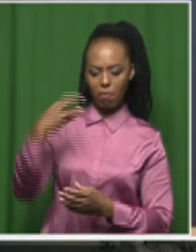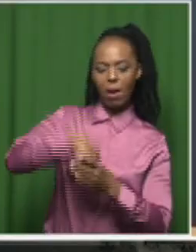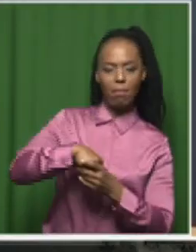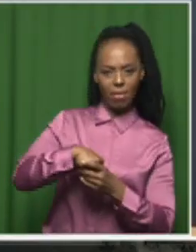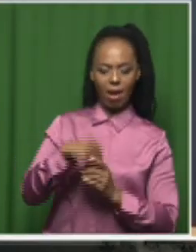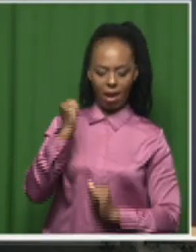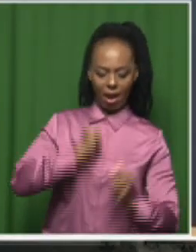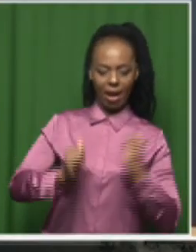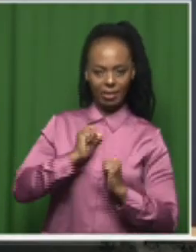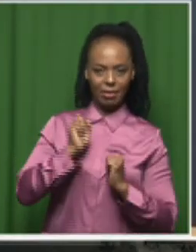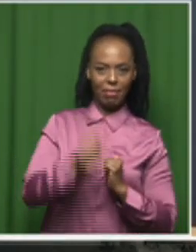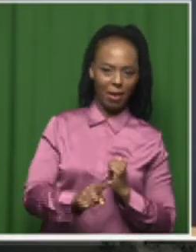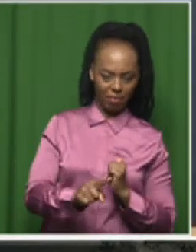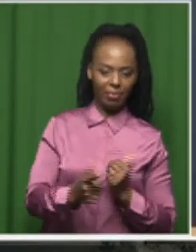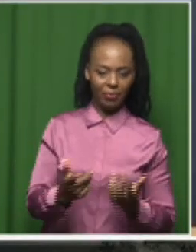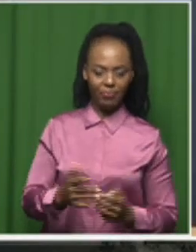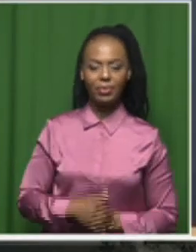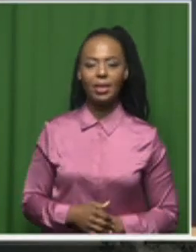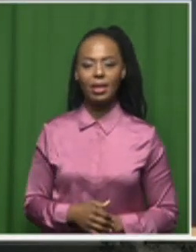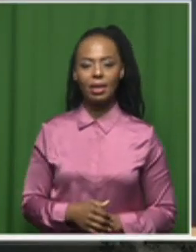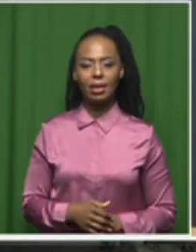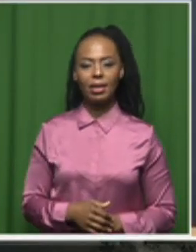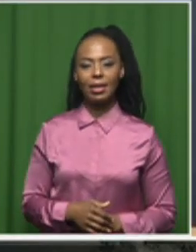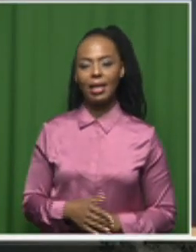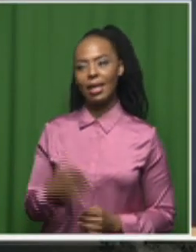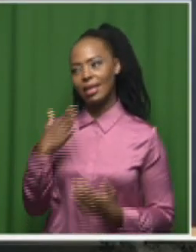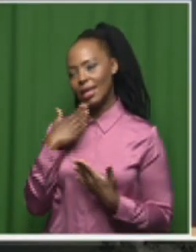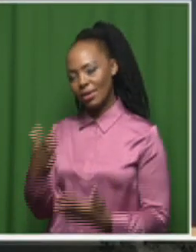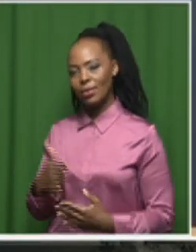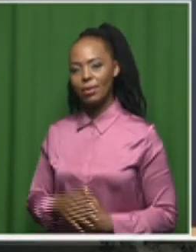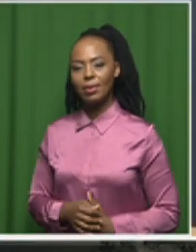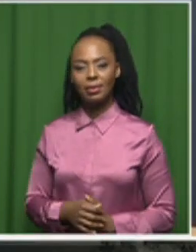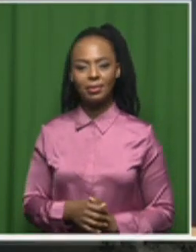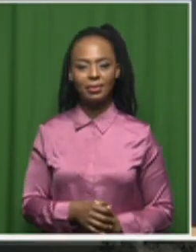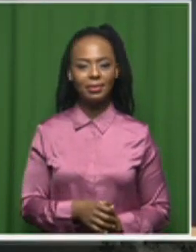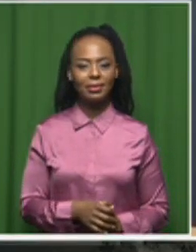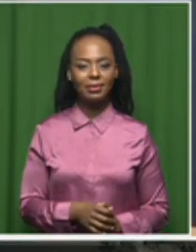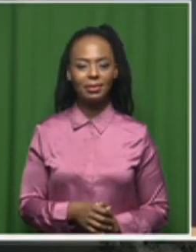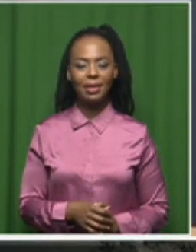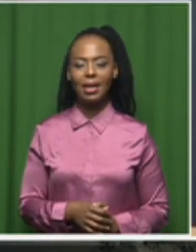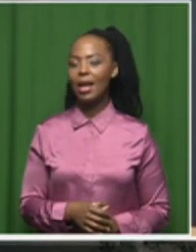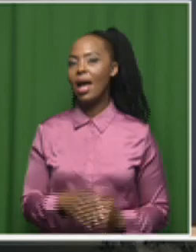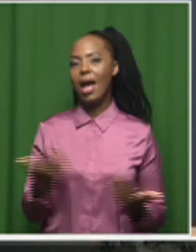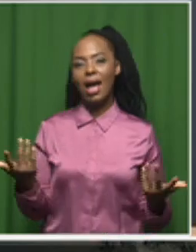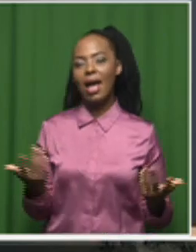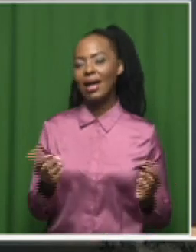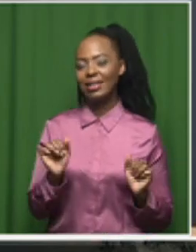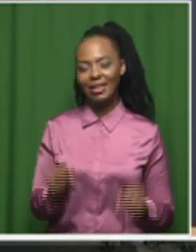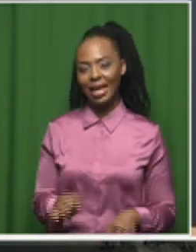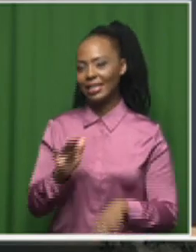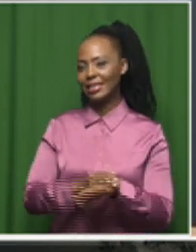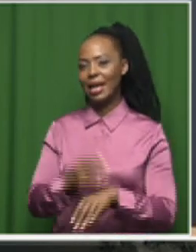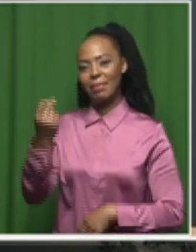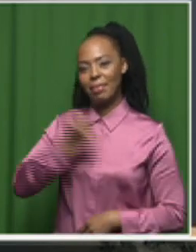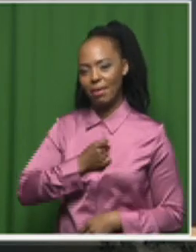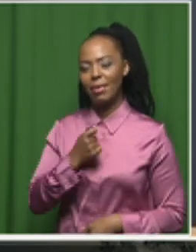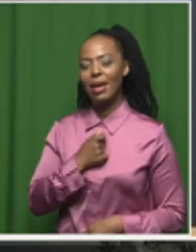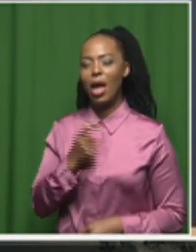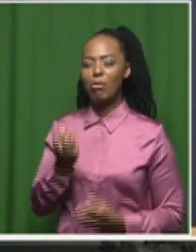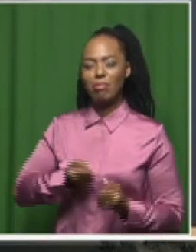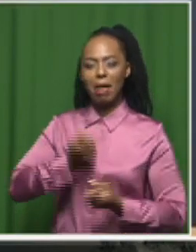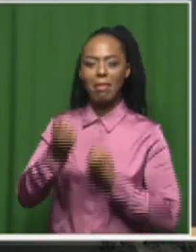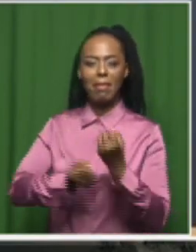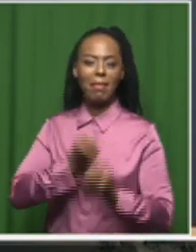world. Thank you, Rory. Again, I need... Yeah, okay. Rory, we have run out of time. I know that I